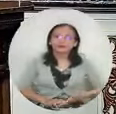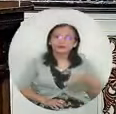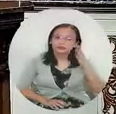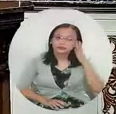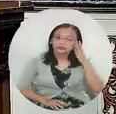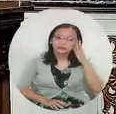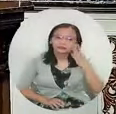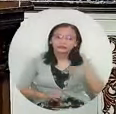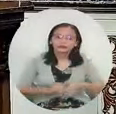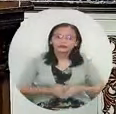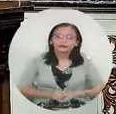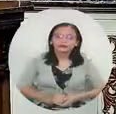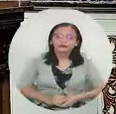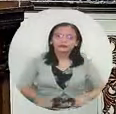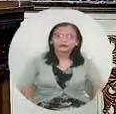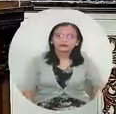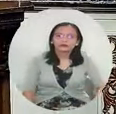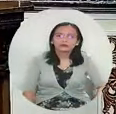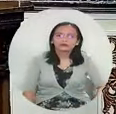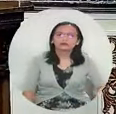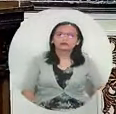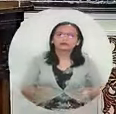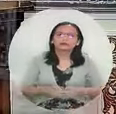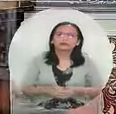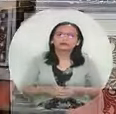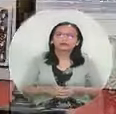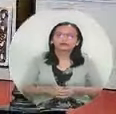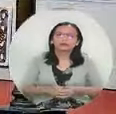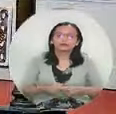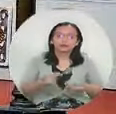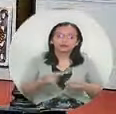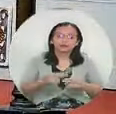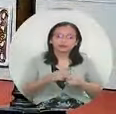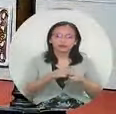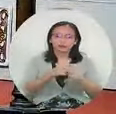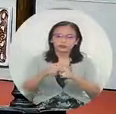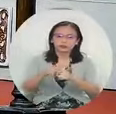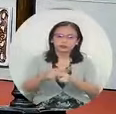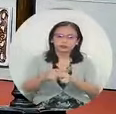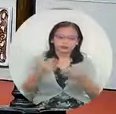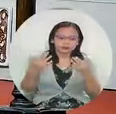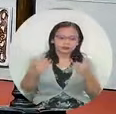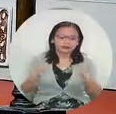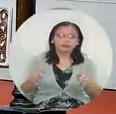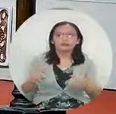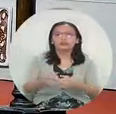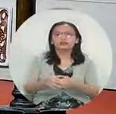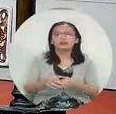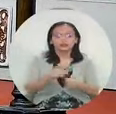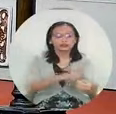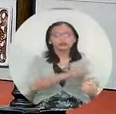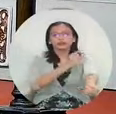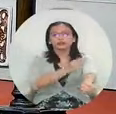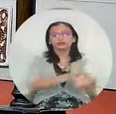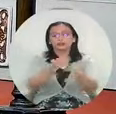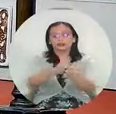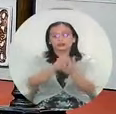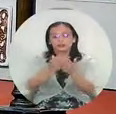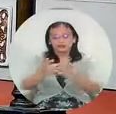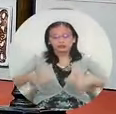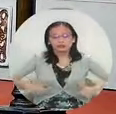Life. And if you are in the Lamb's Book of Life, God has already put you in the list of special